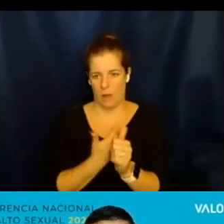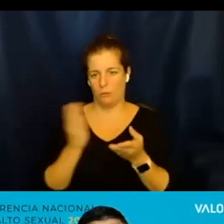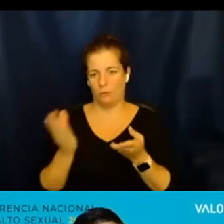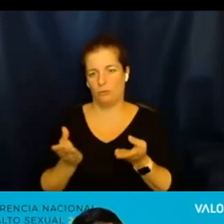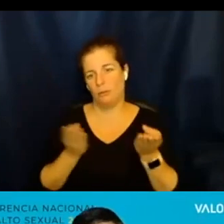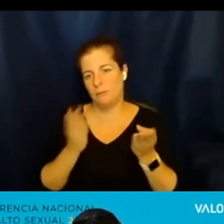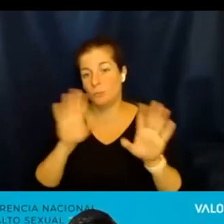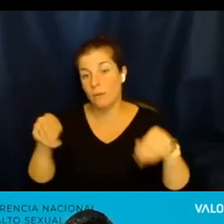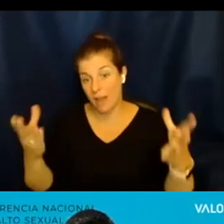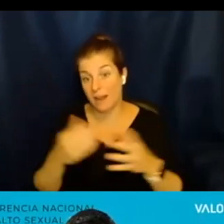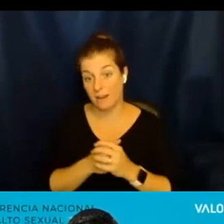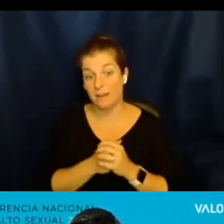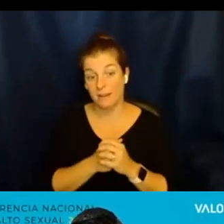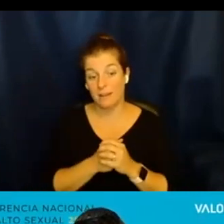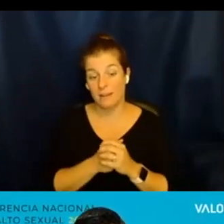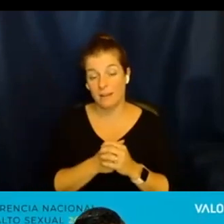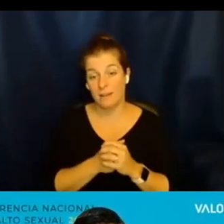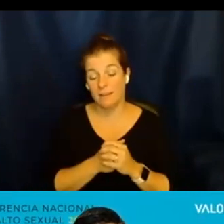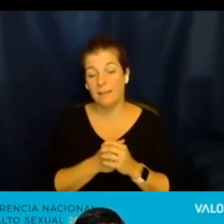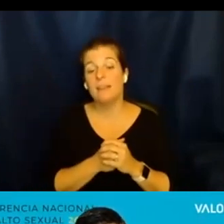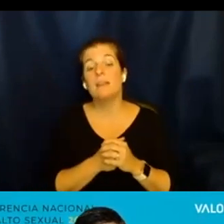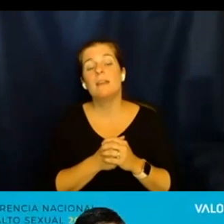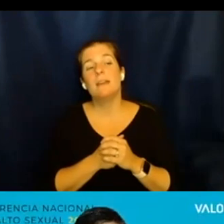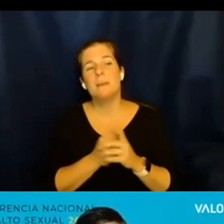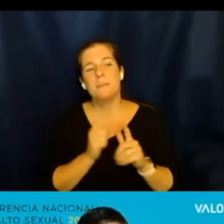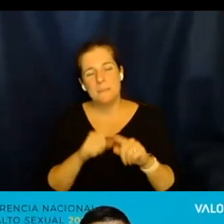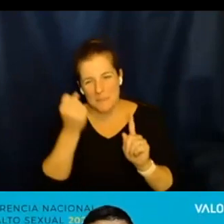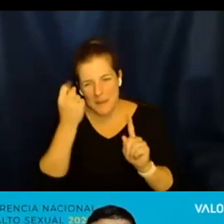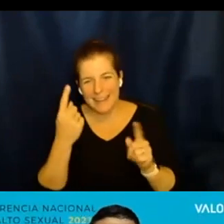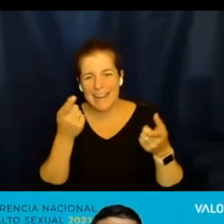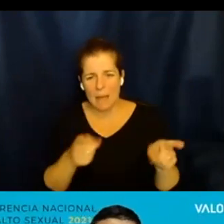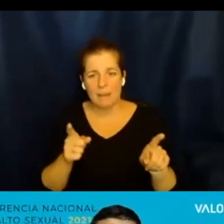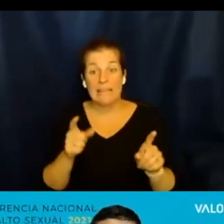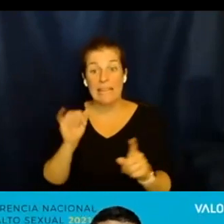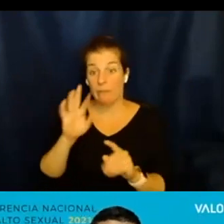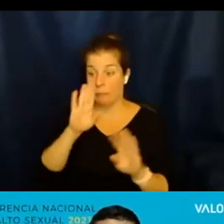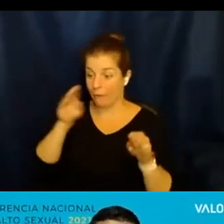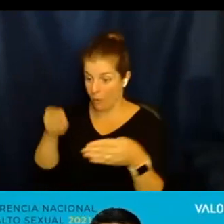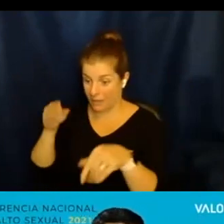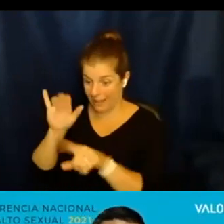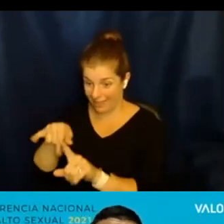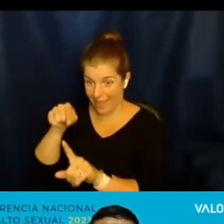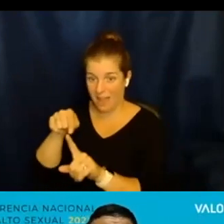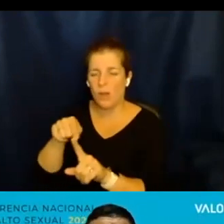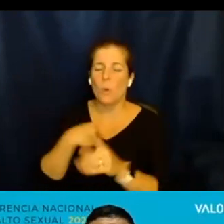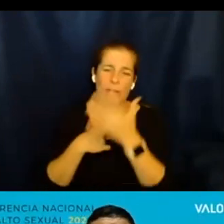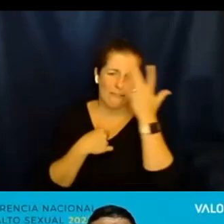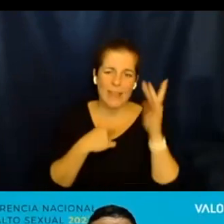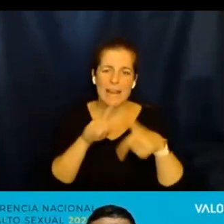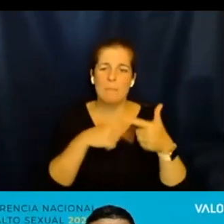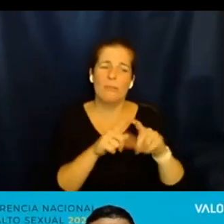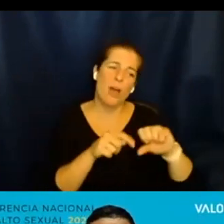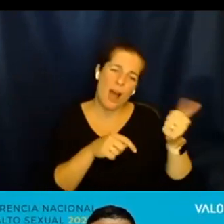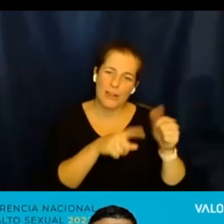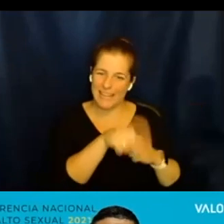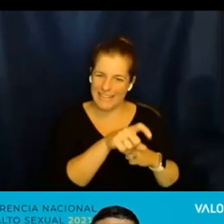so necessary, but then we forget about other needs of these people who are suffering. So the challenge was